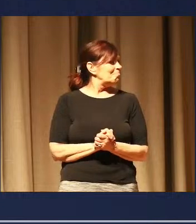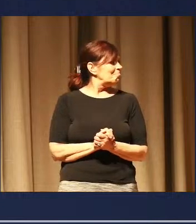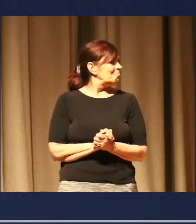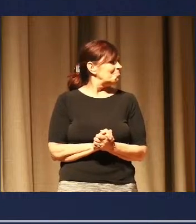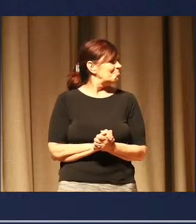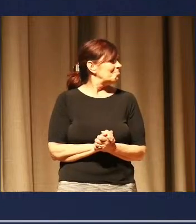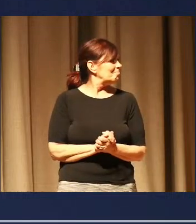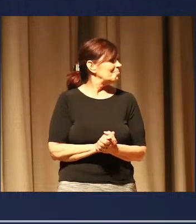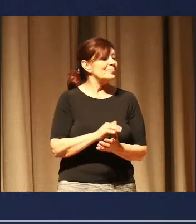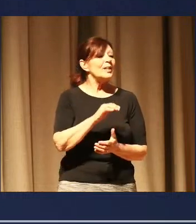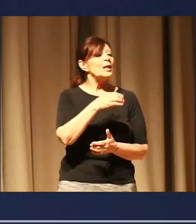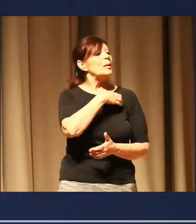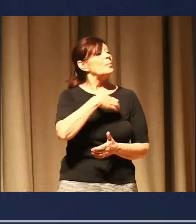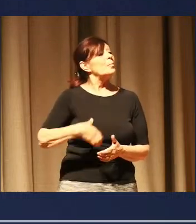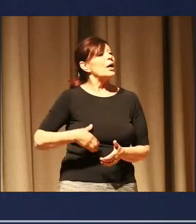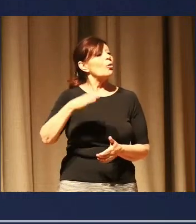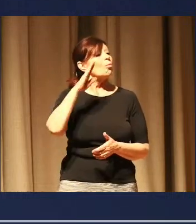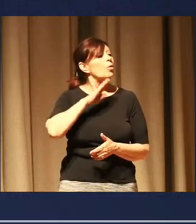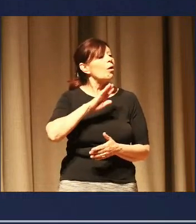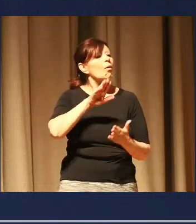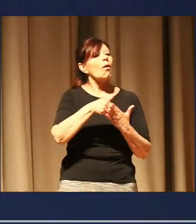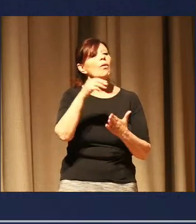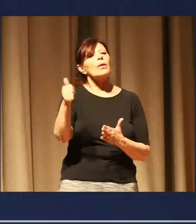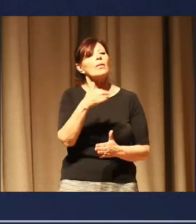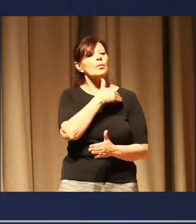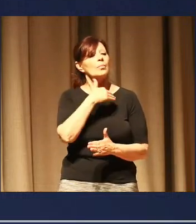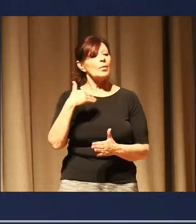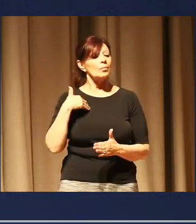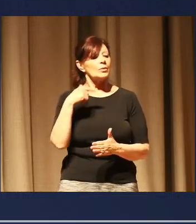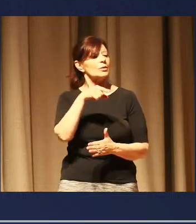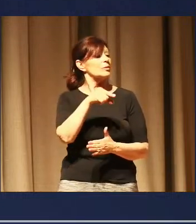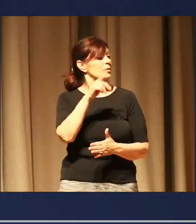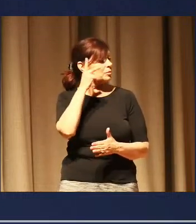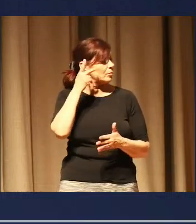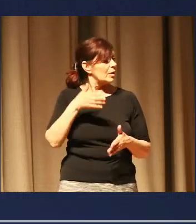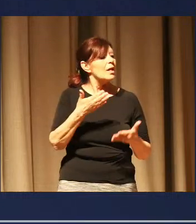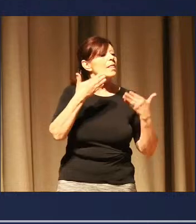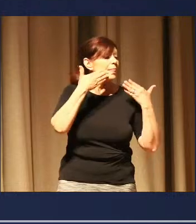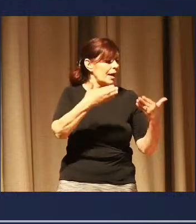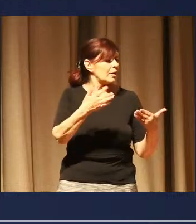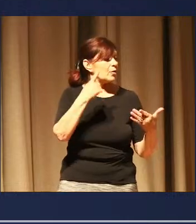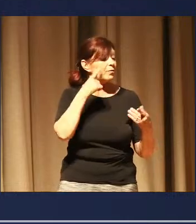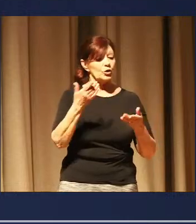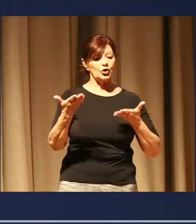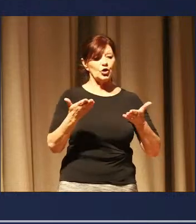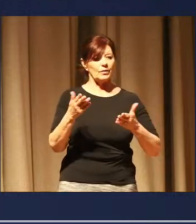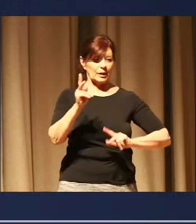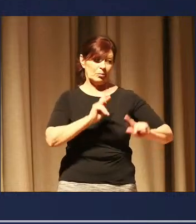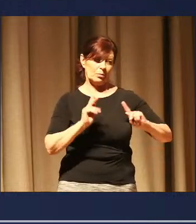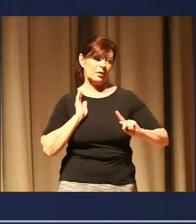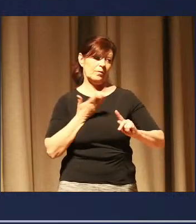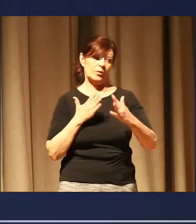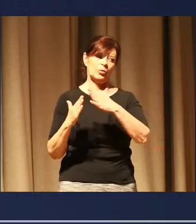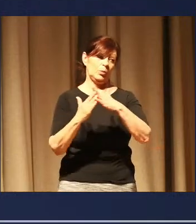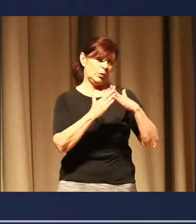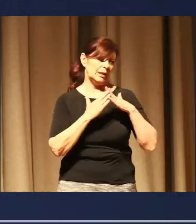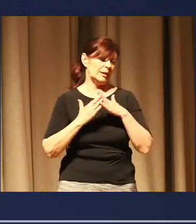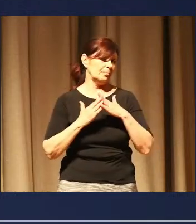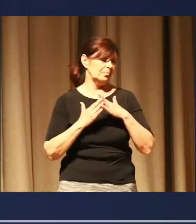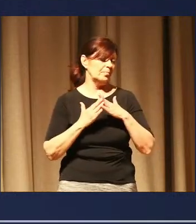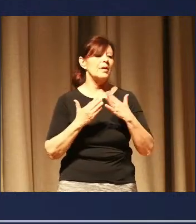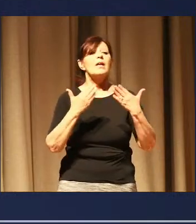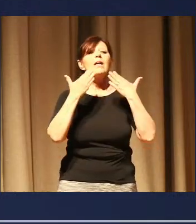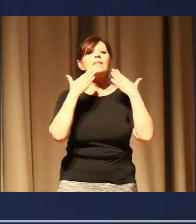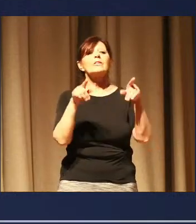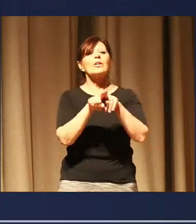To Mayor Brown and all the other members of the elected officials here today, thank you for serving the people of our community.